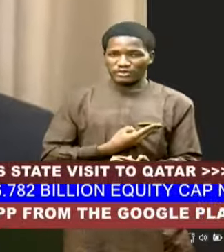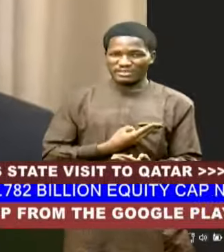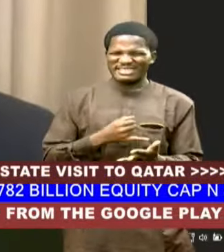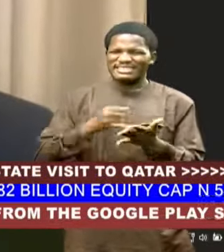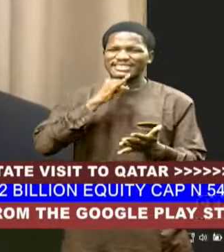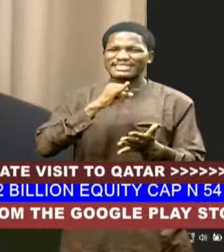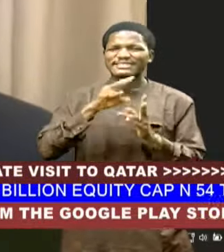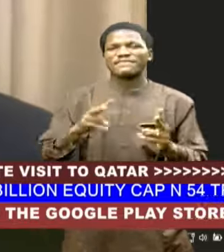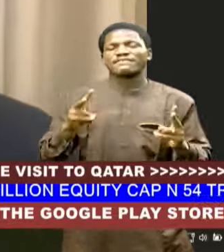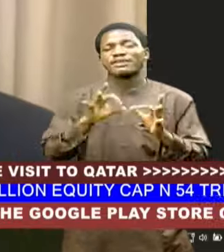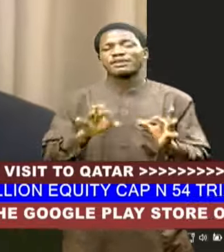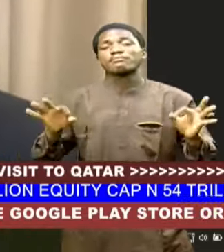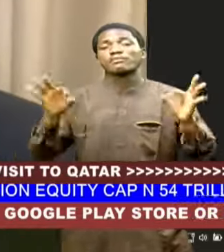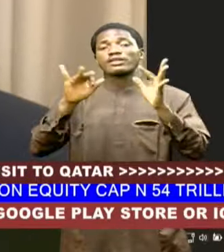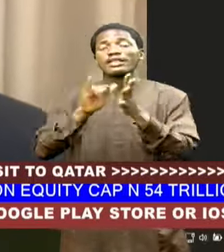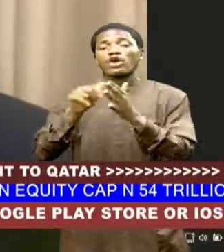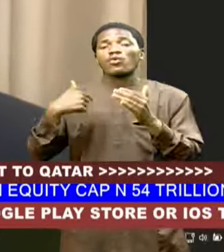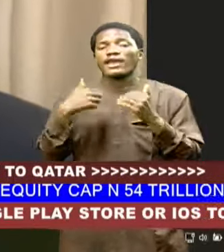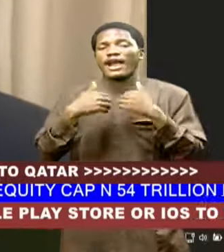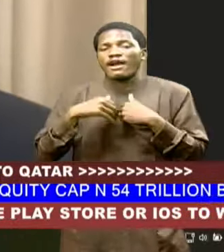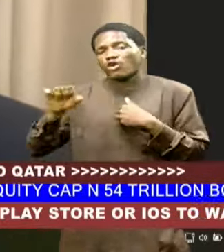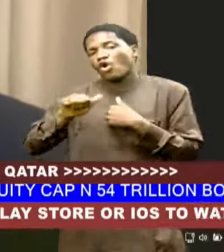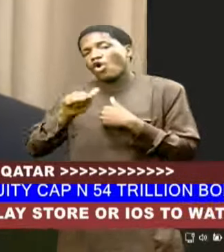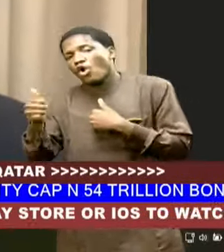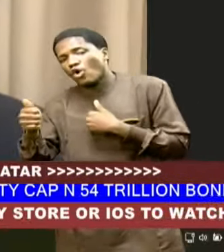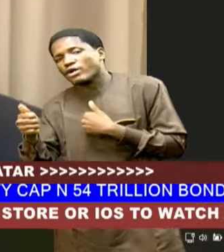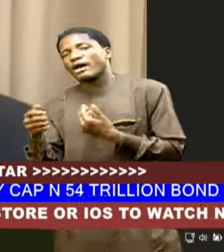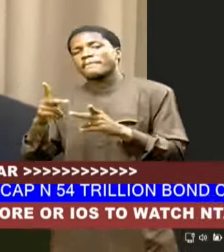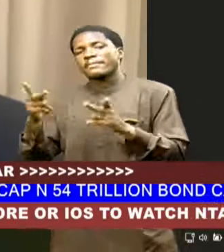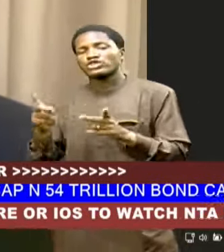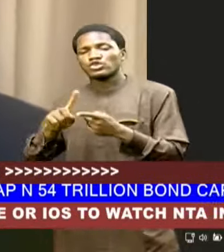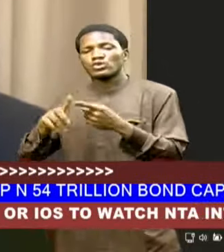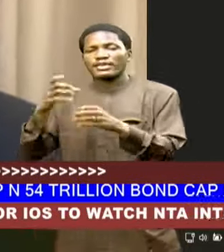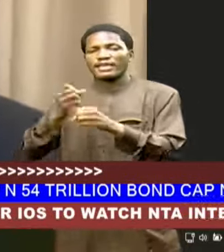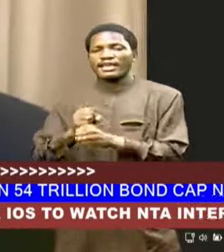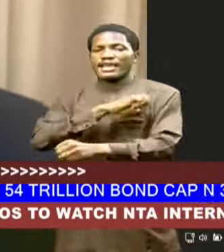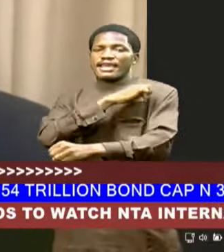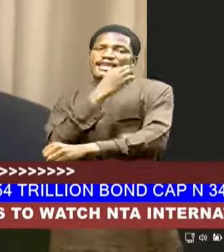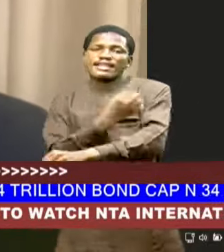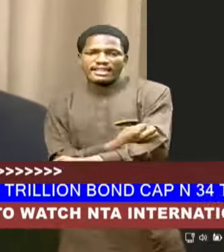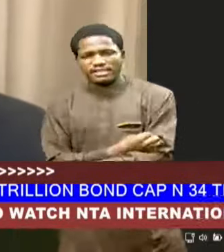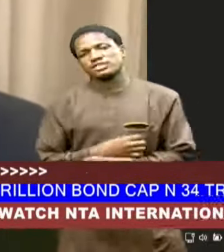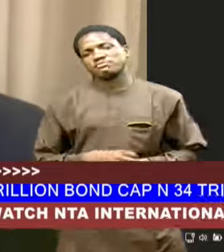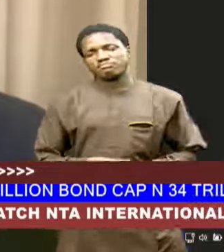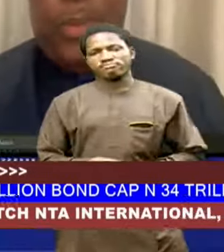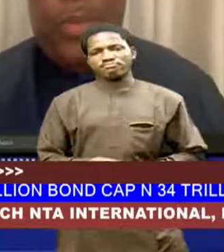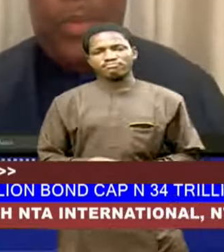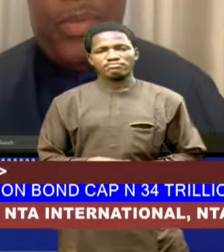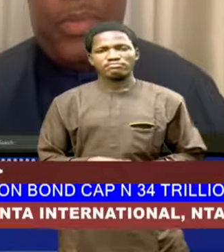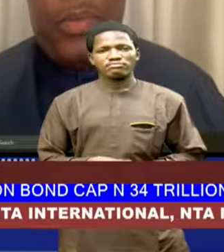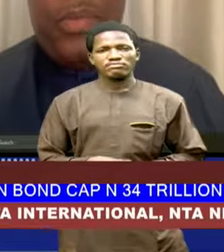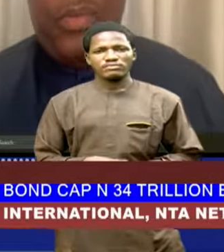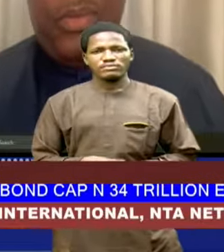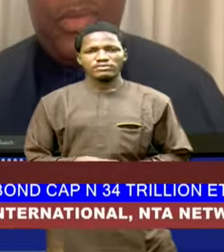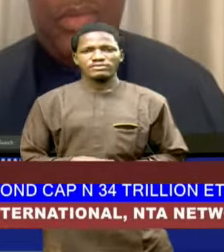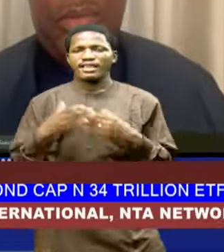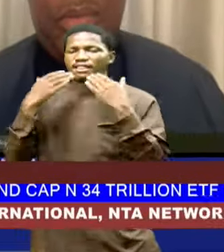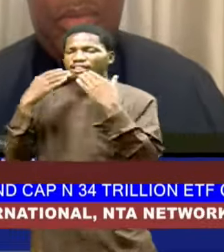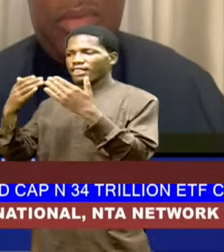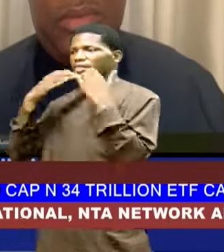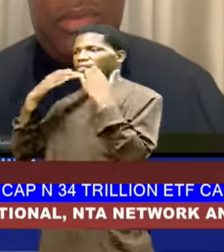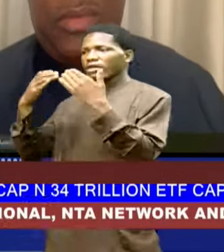immediate other sources of energy apart from gas, Thank solar, you. and so on and so forth. Thank you,